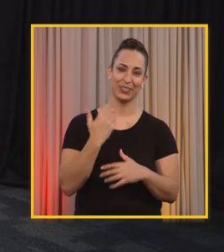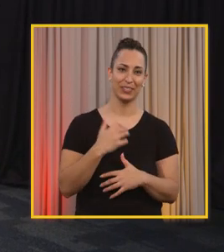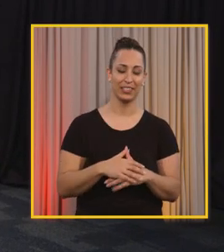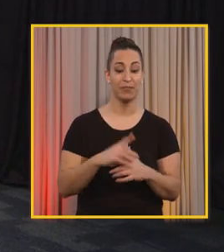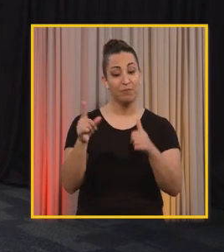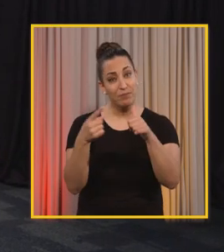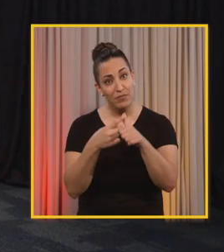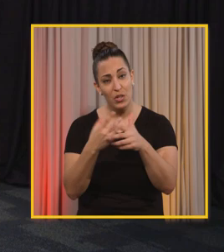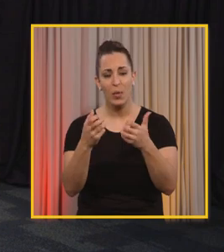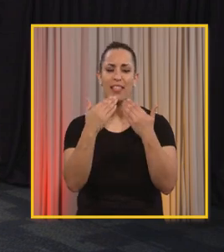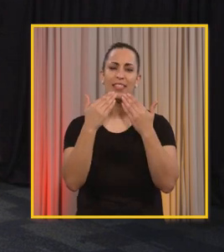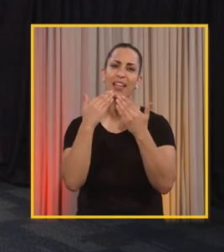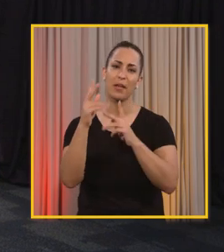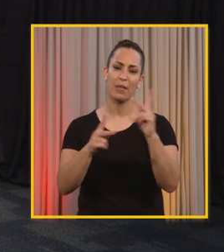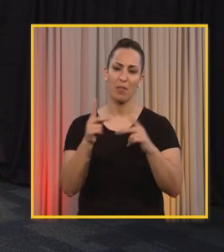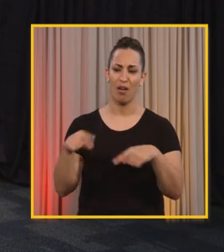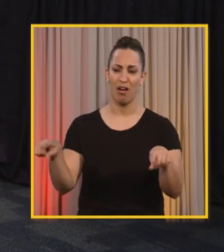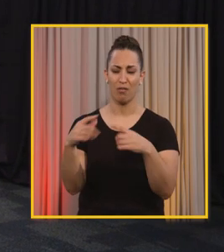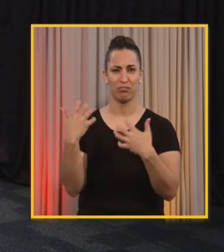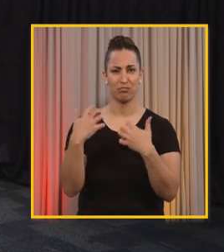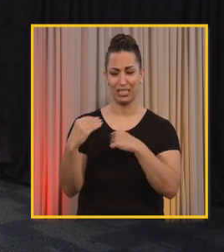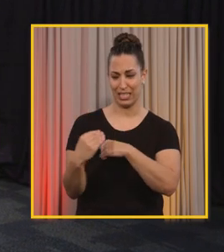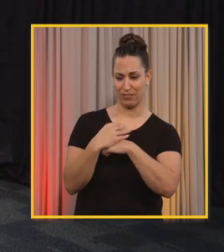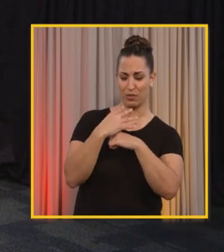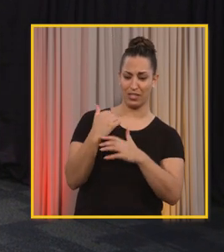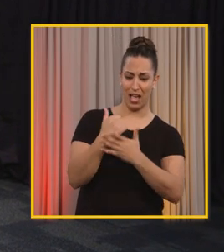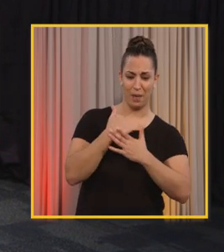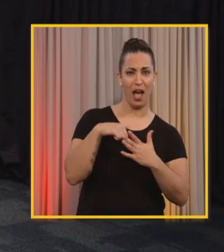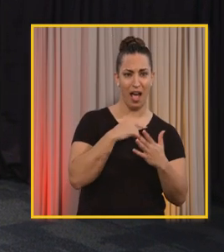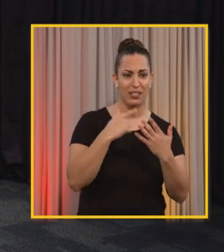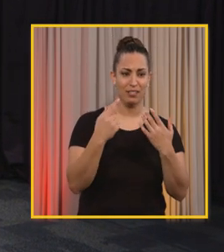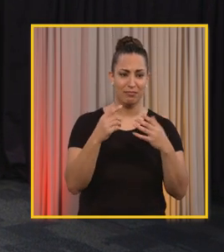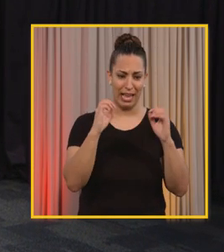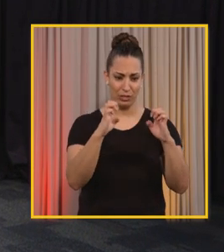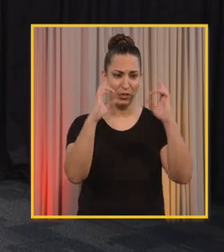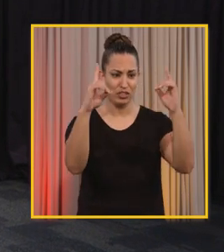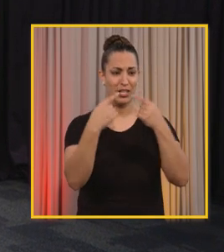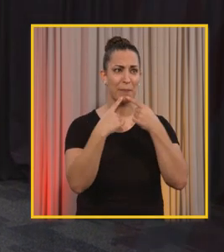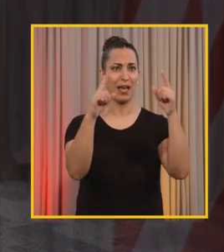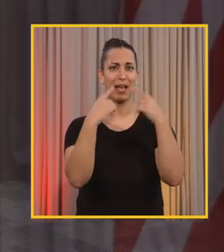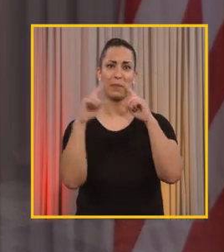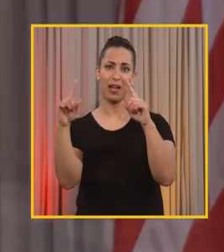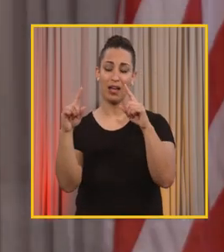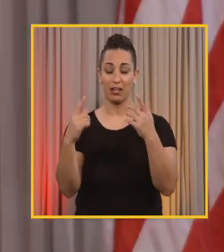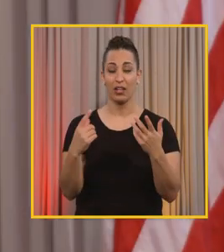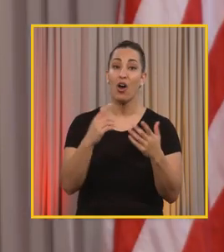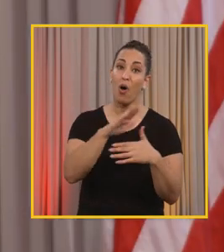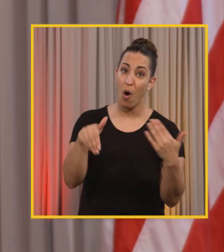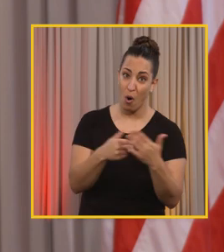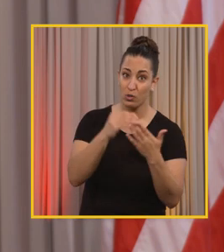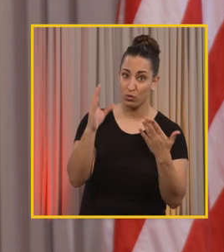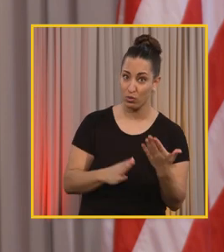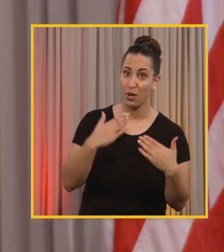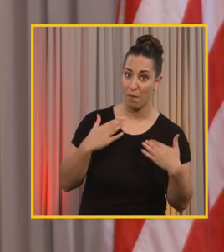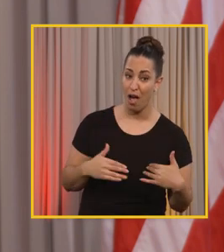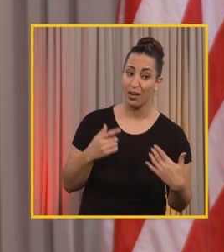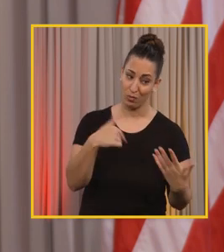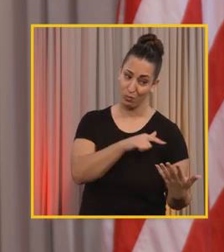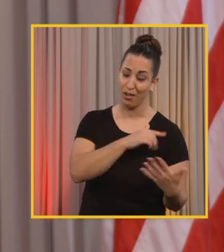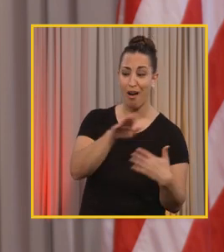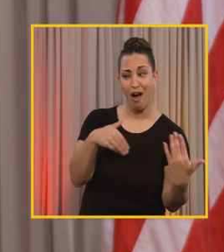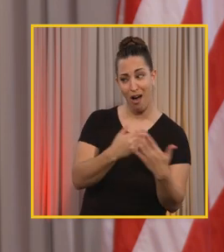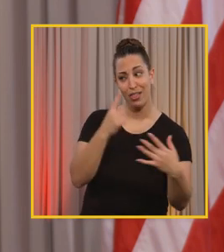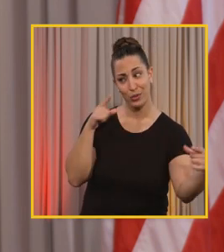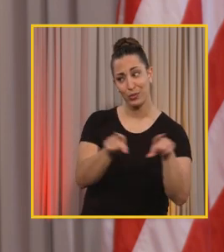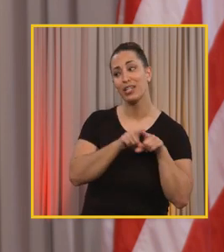and foremost, I'd like to thank the people who have had profound influences on our academic achievements. On behalf of the